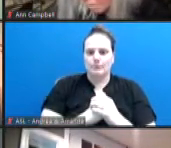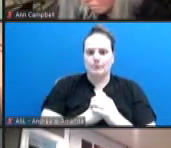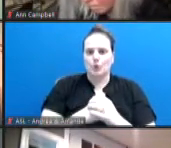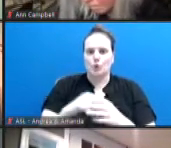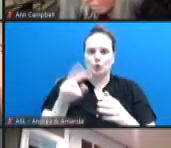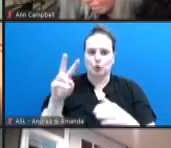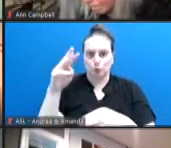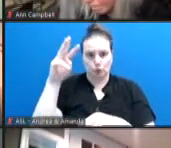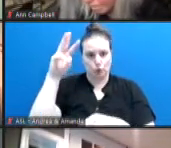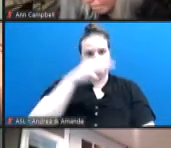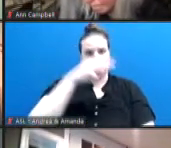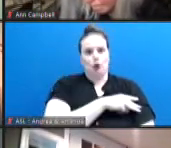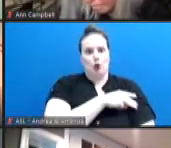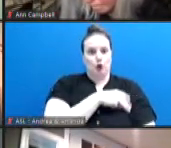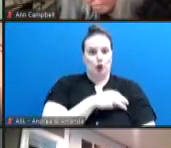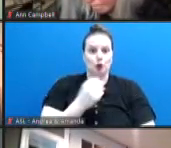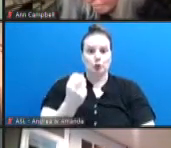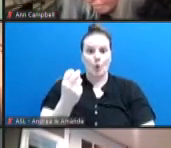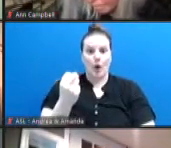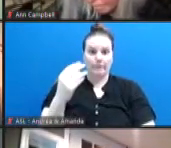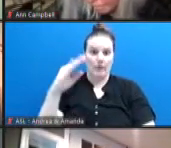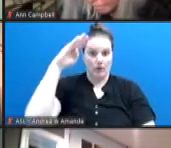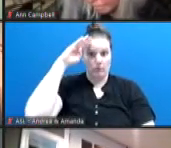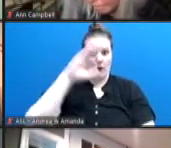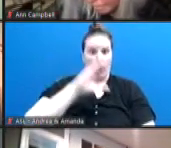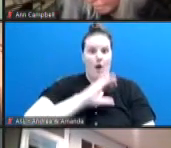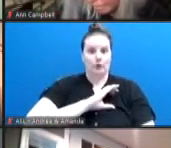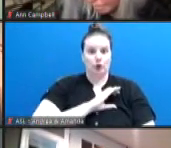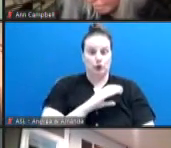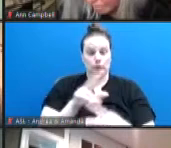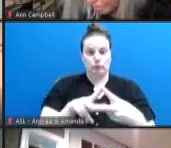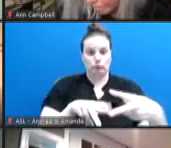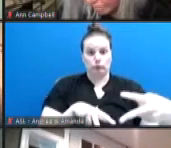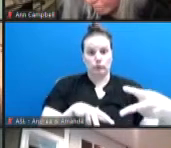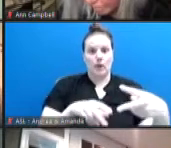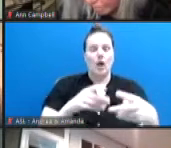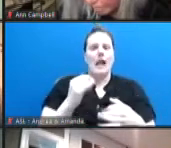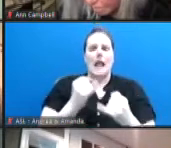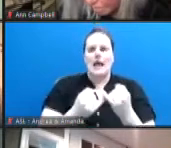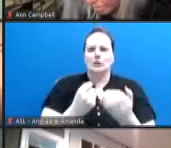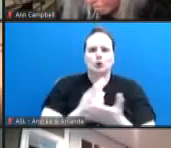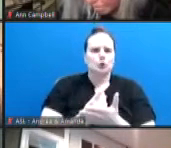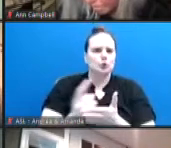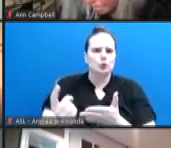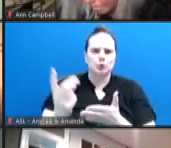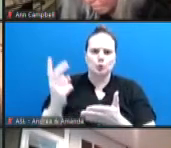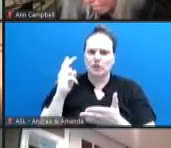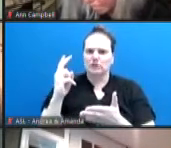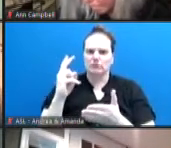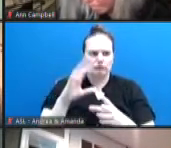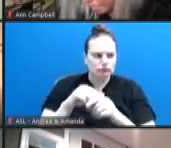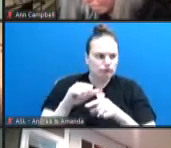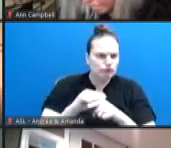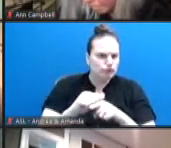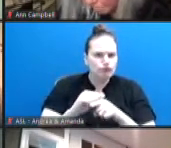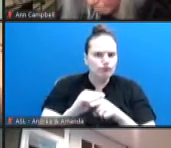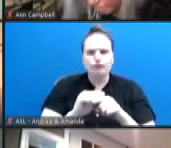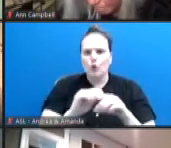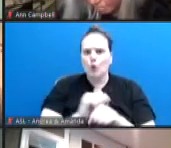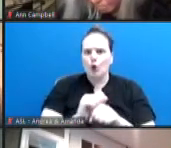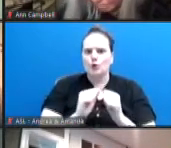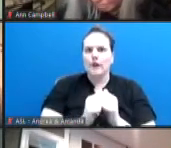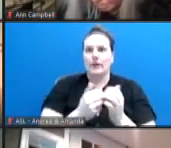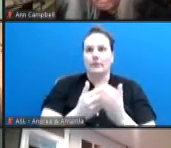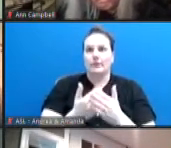sergeants and 12 officers. They spent the last couple of weeks getting trained up and spending some time working together before they